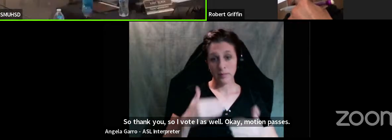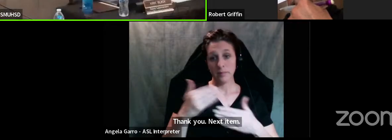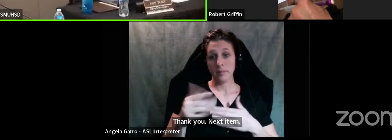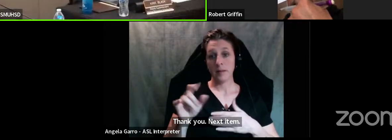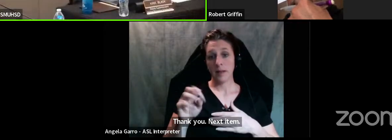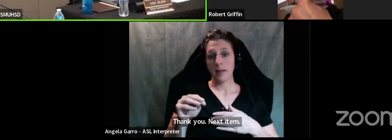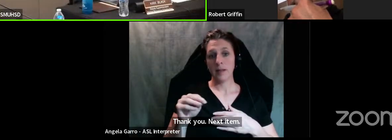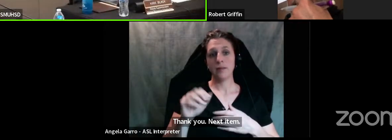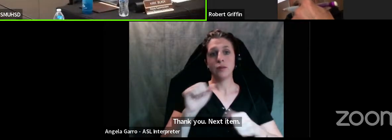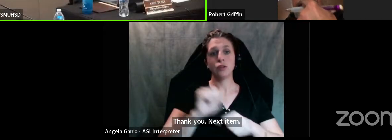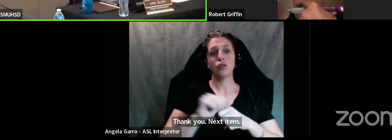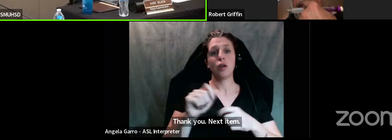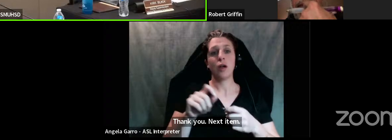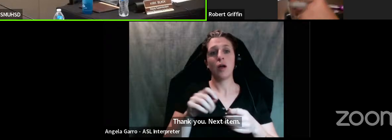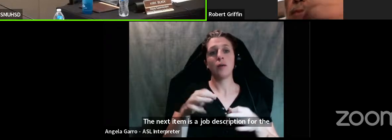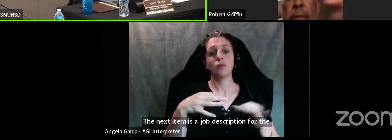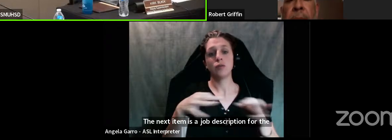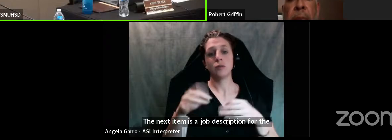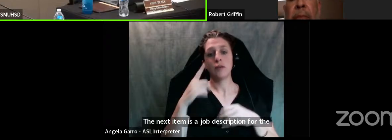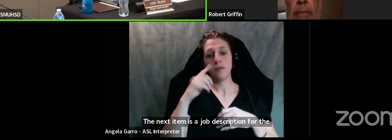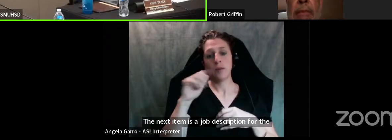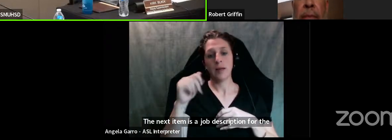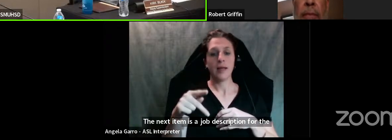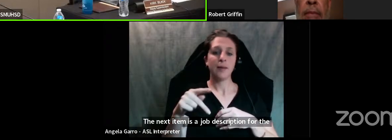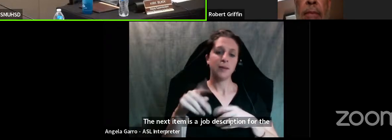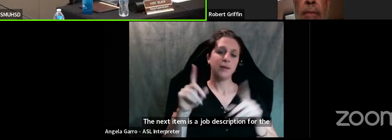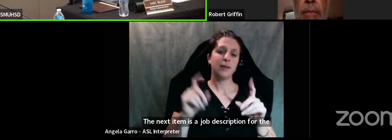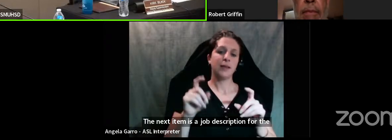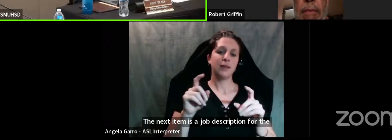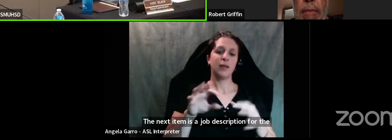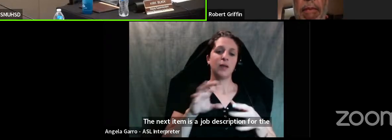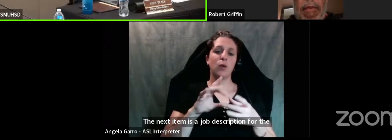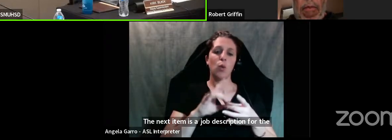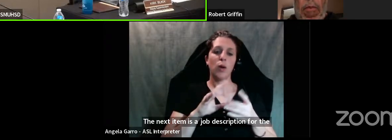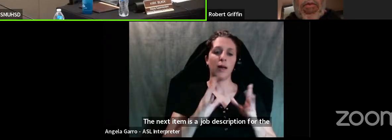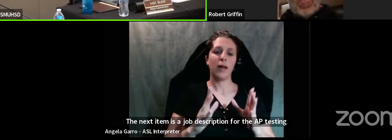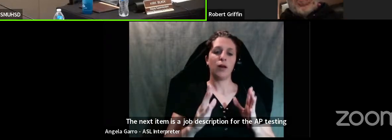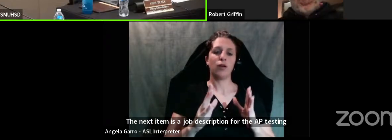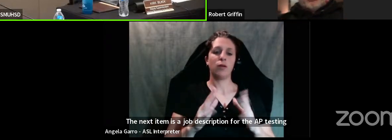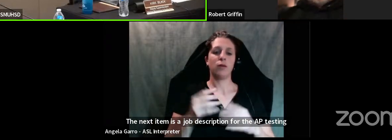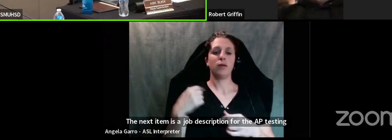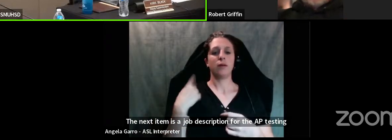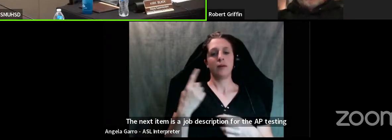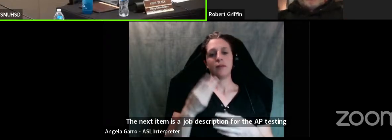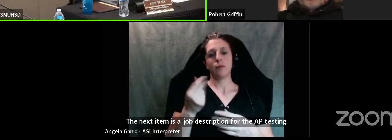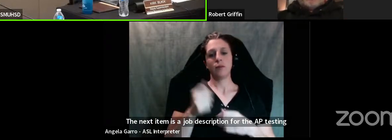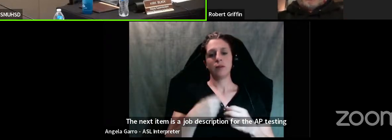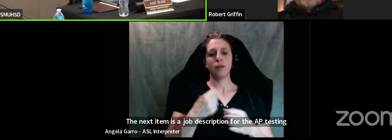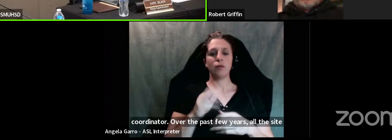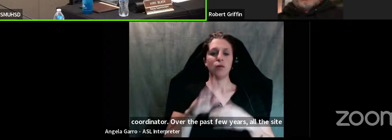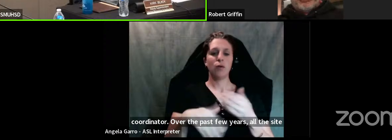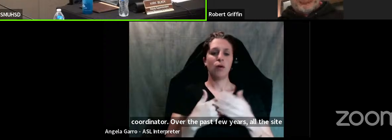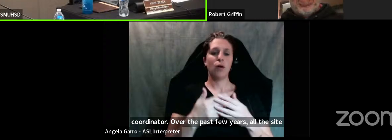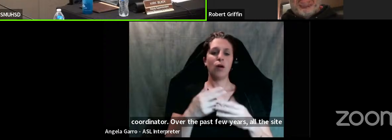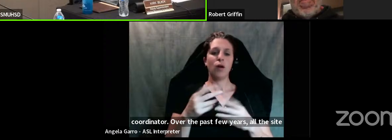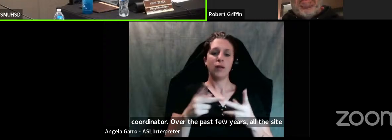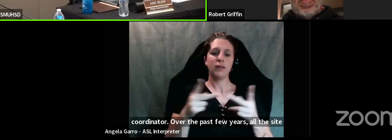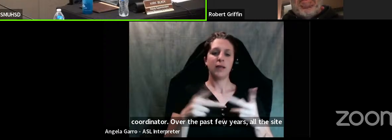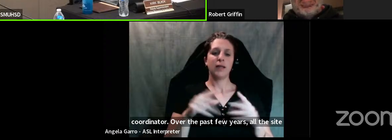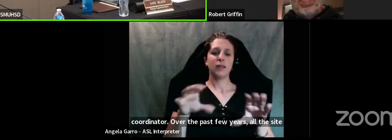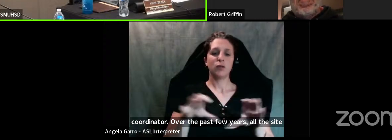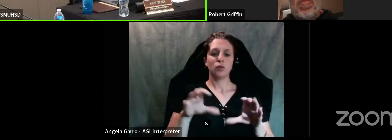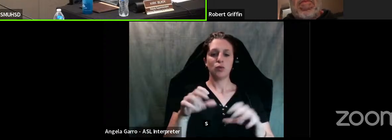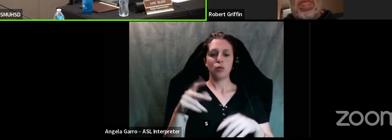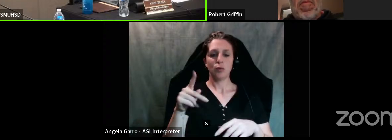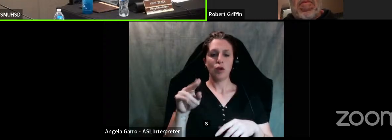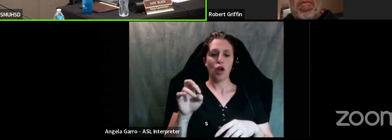job description for the AP testing coordinator. Over the past few years, all the sites that do proctor AP